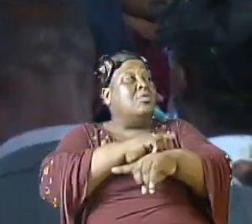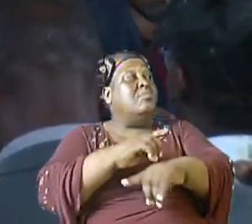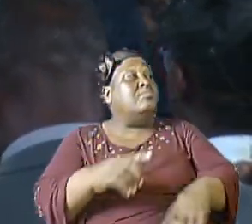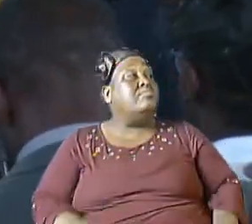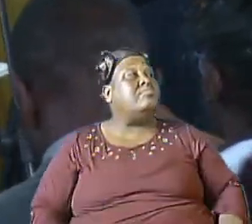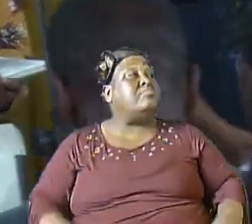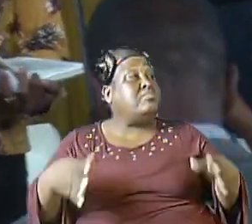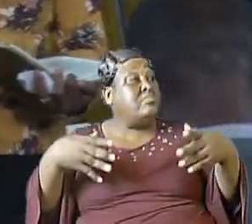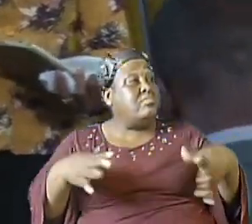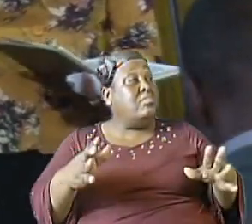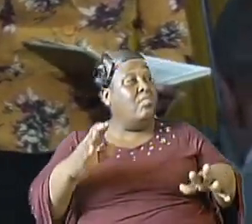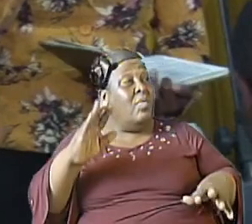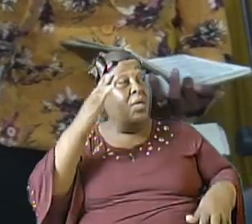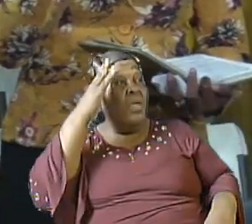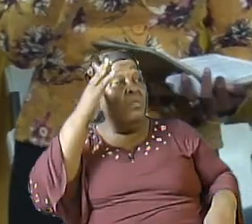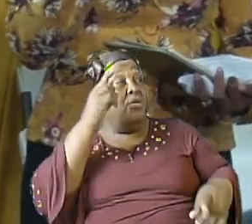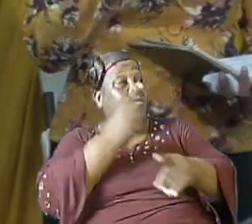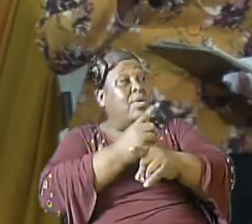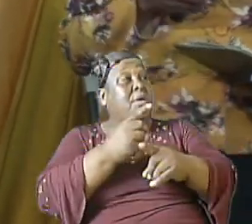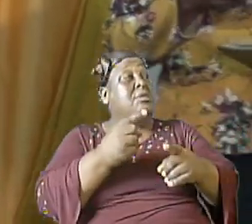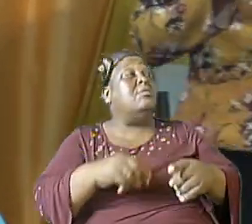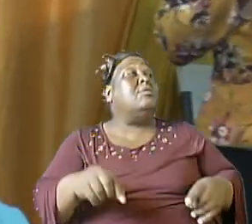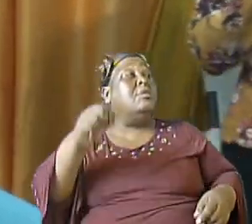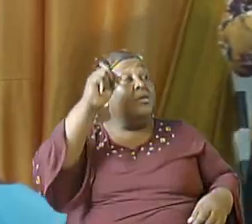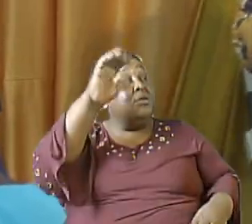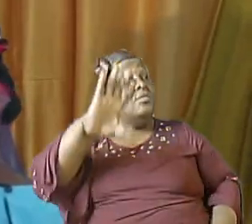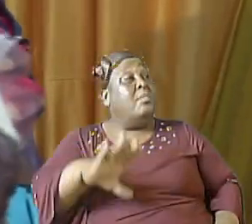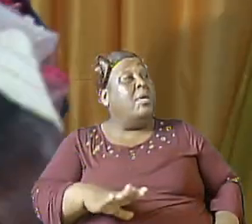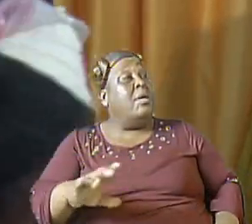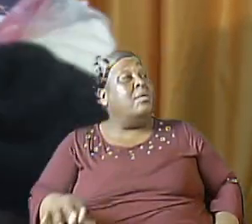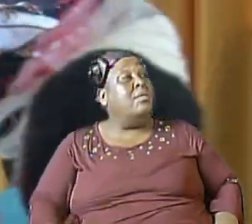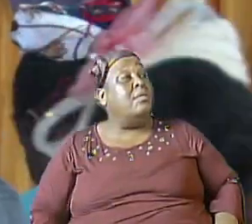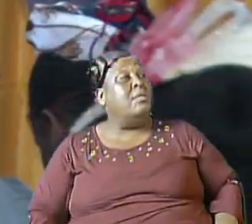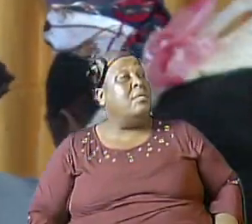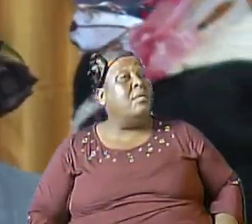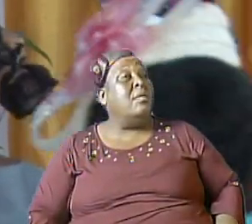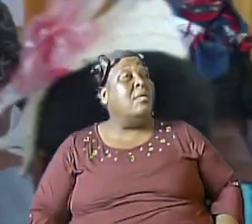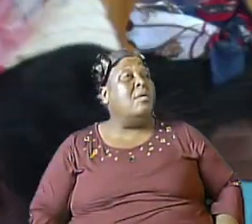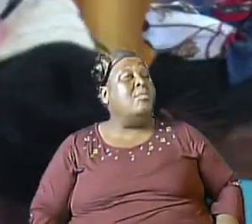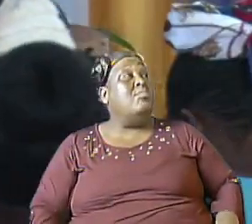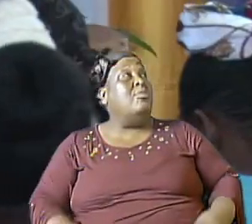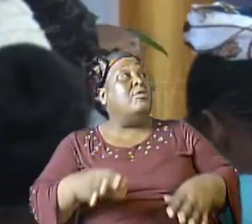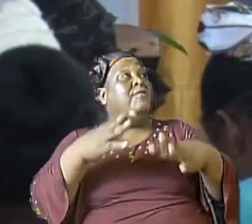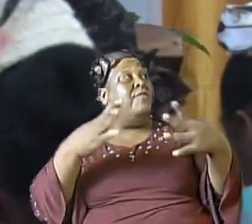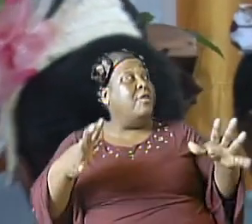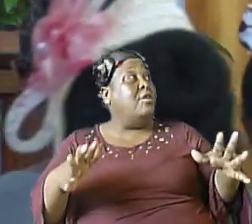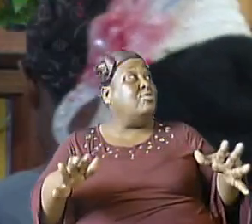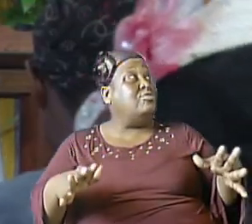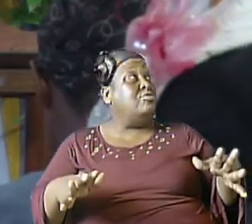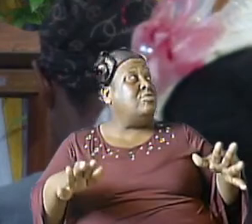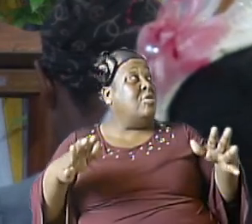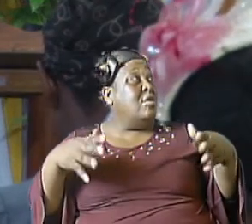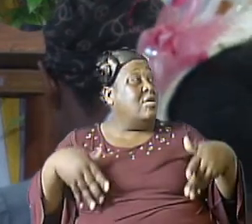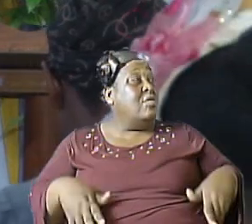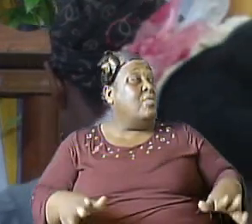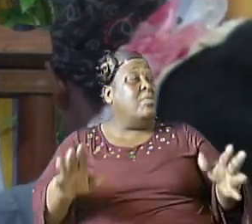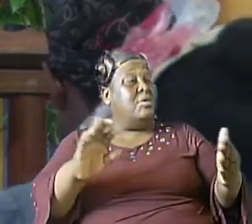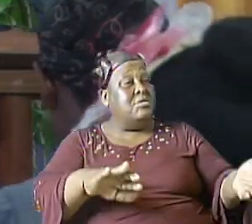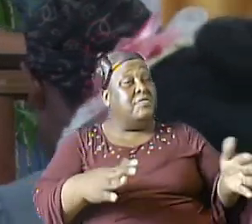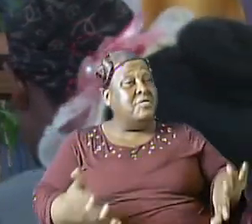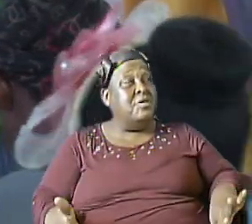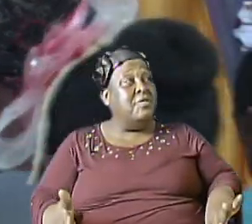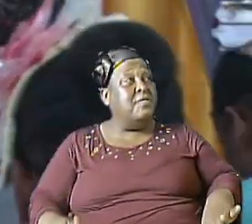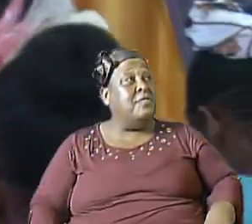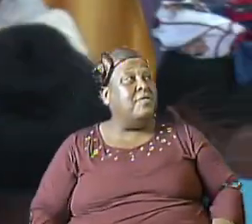There's a way that seemeth right unto a man. But the end thereof are the ways